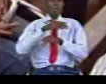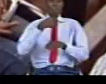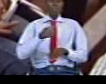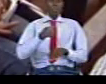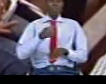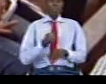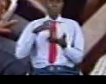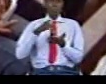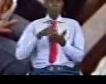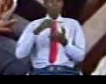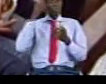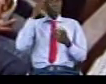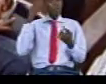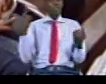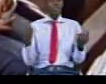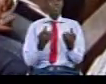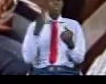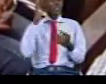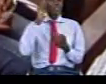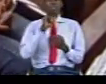Say that again.